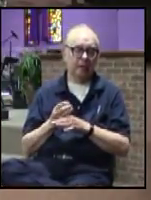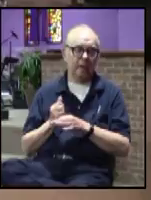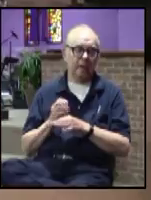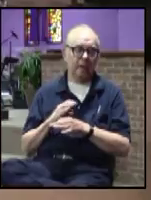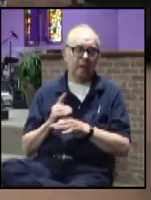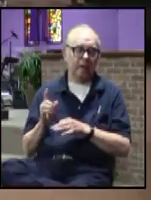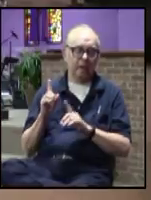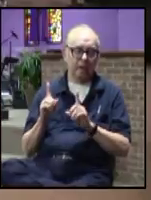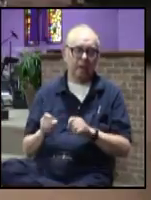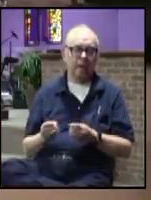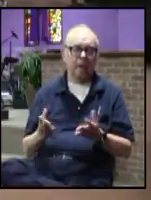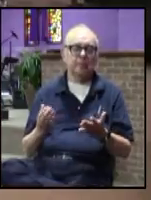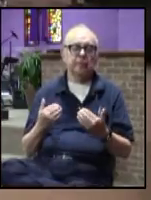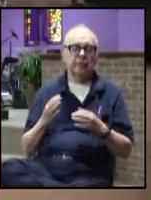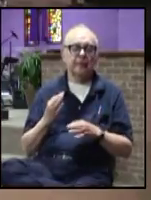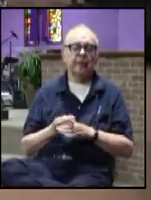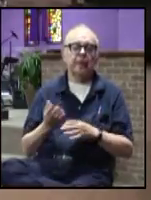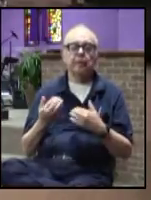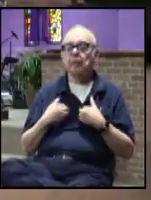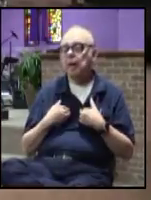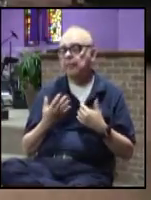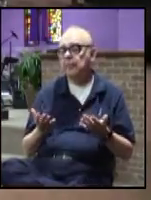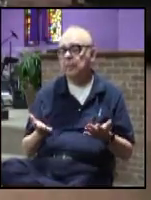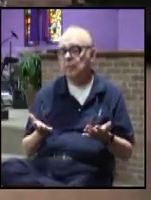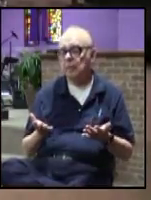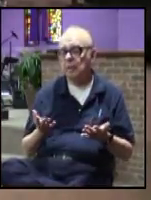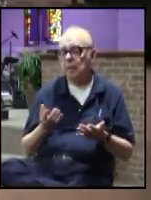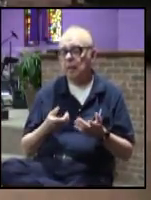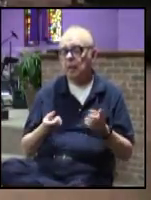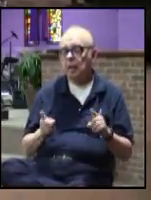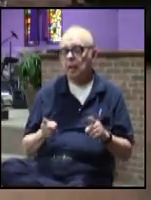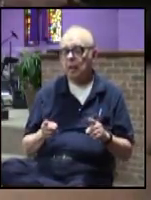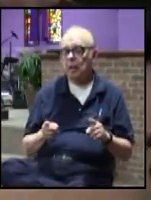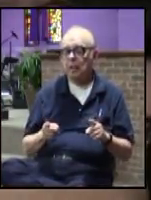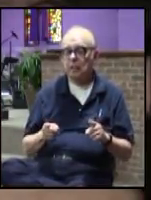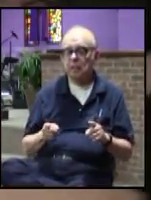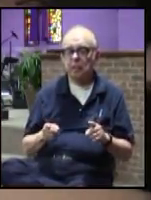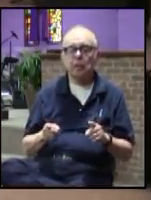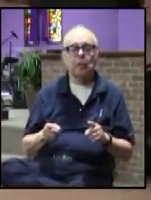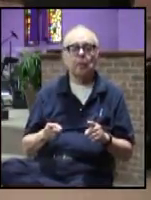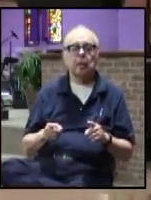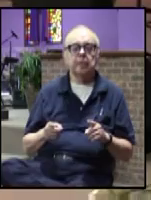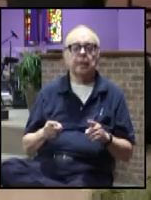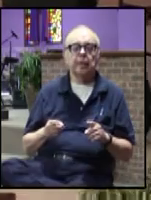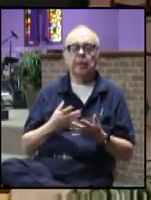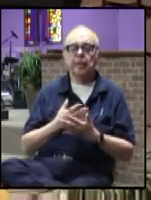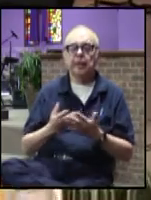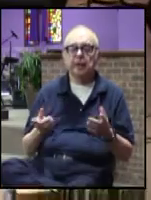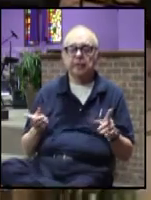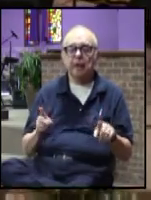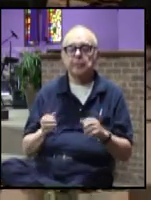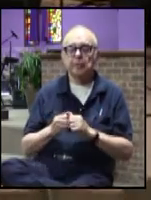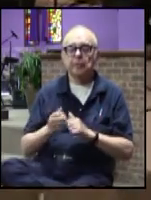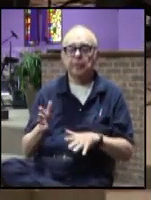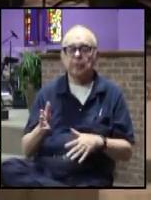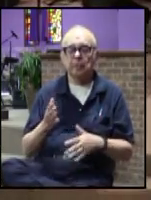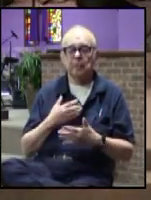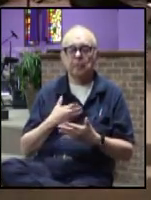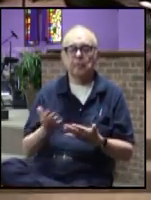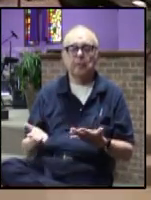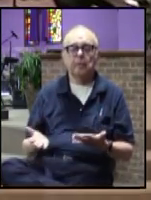acid test to how much faith you got is what happens when the rubber hits the road and you get hit with